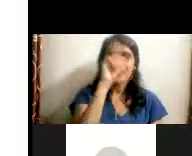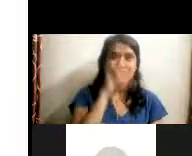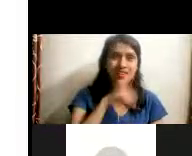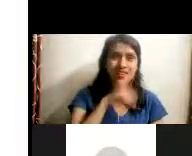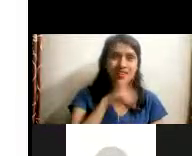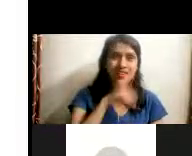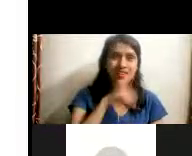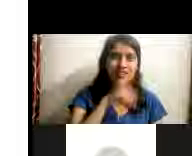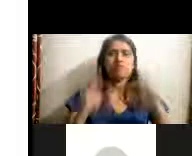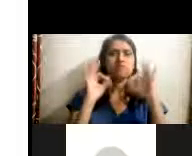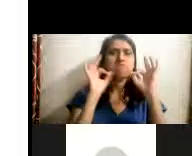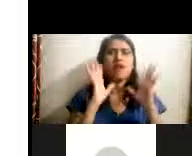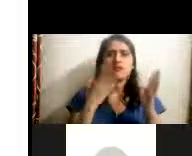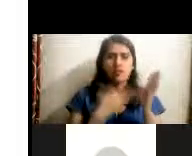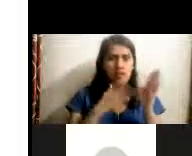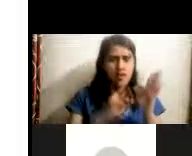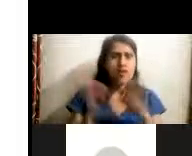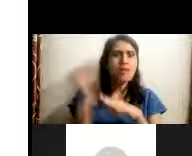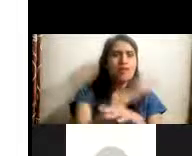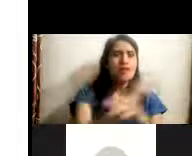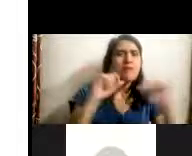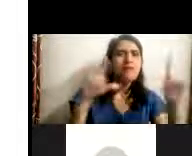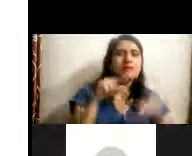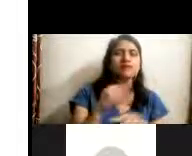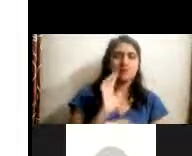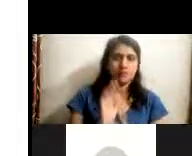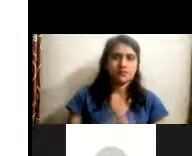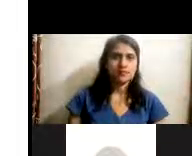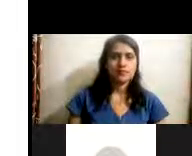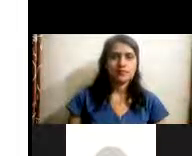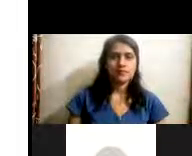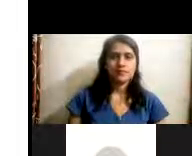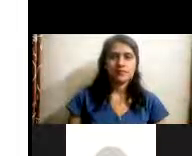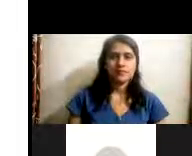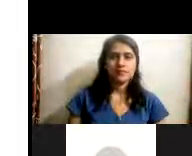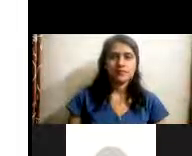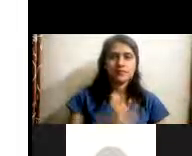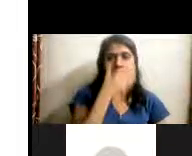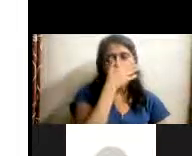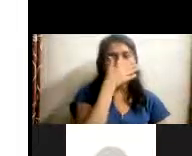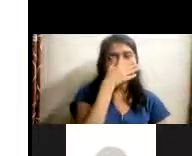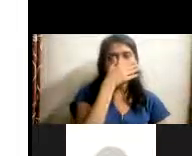in the world. Go to the previous slide. No. Yeah, yes.